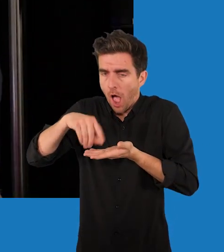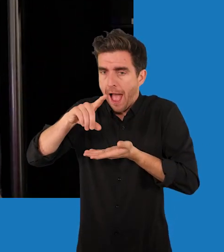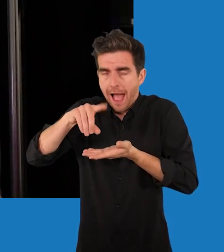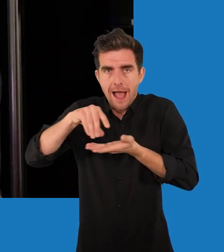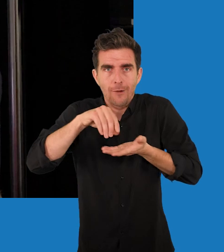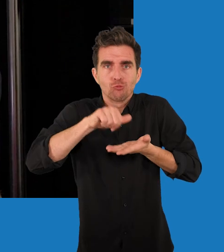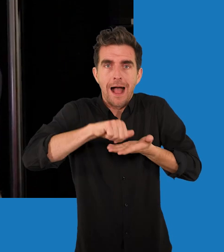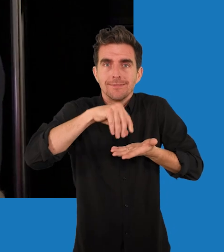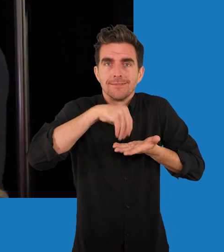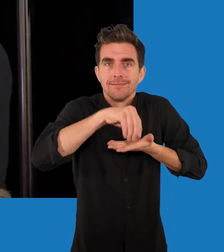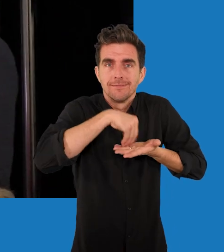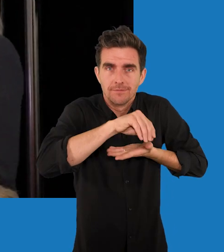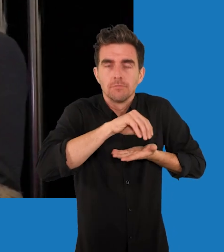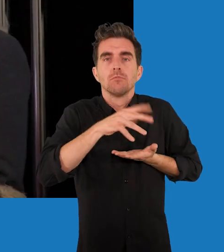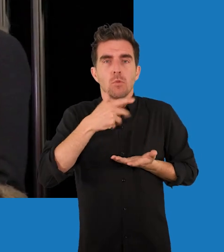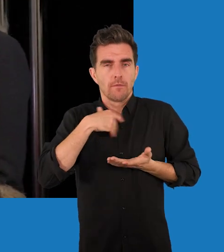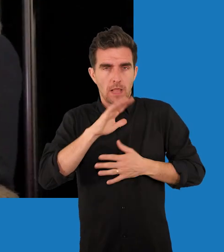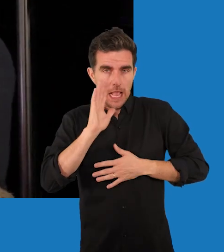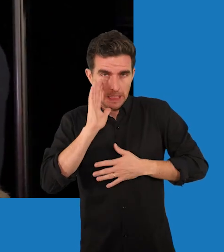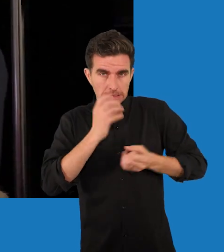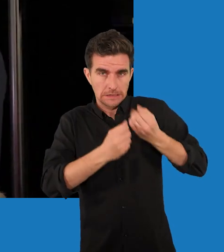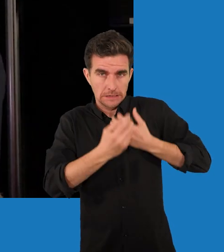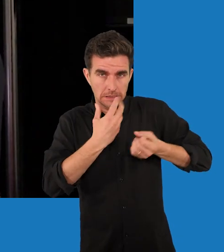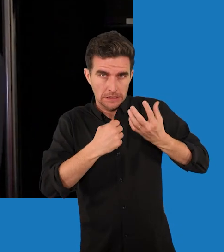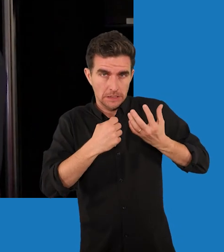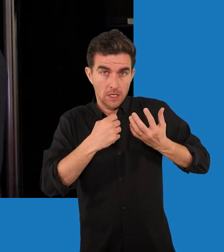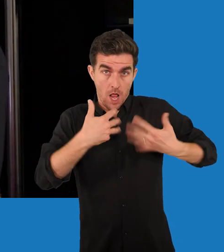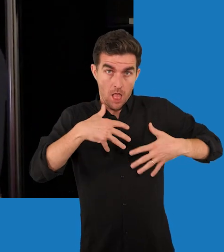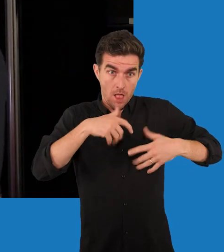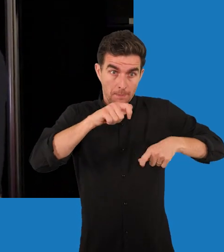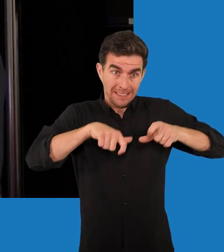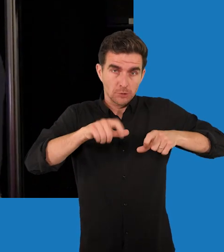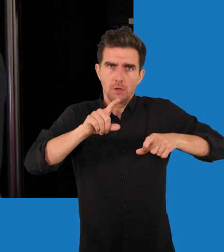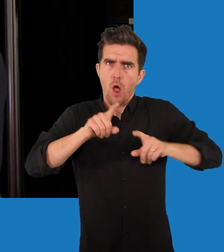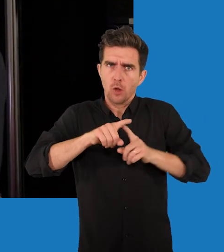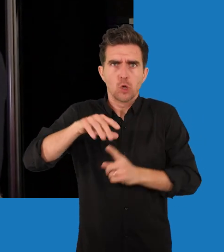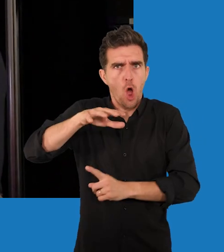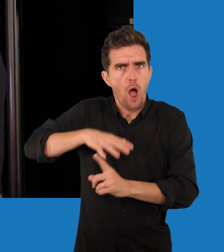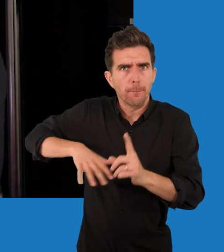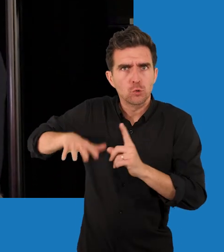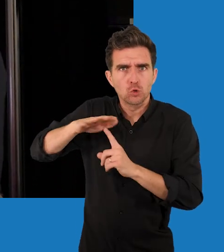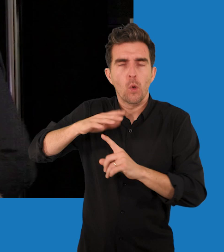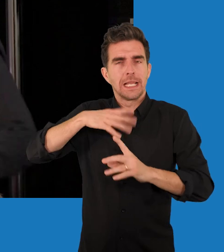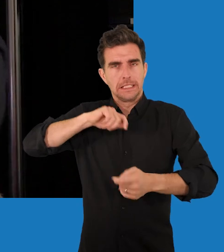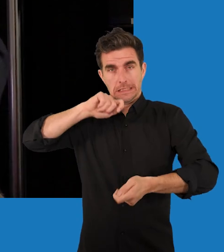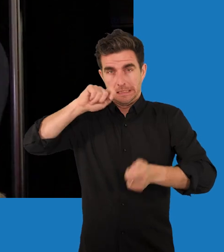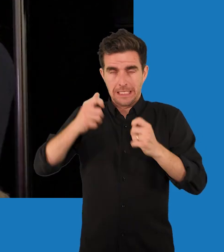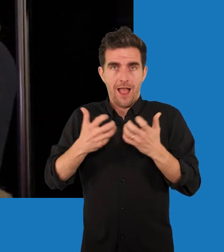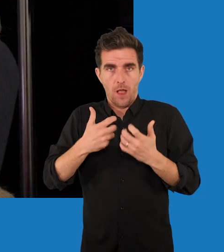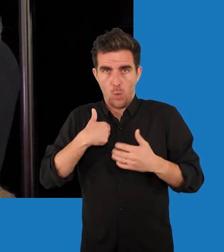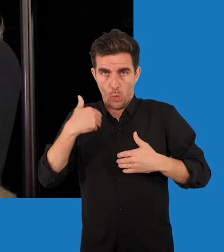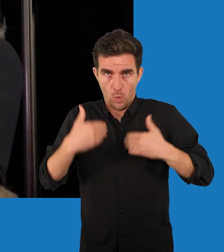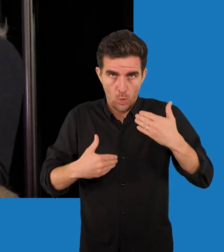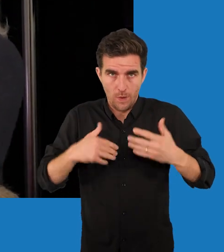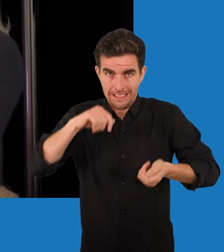way. And we have to listen to patients, but also not just patients, but communities too. So we have had a restructure,